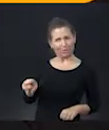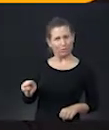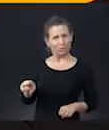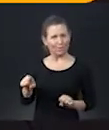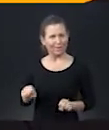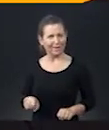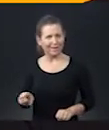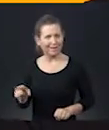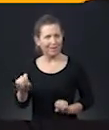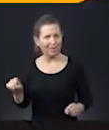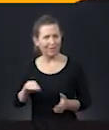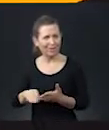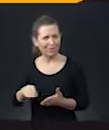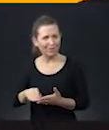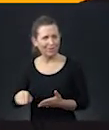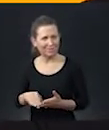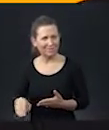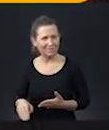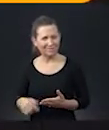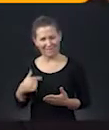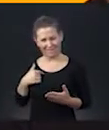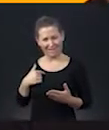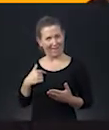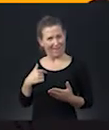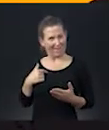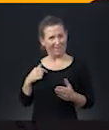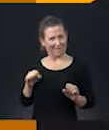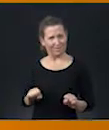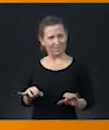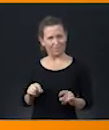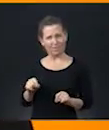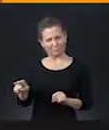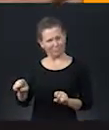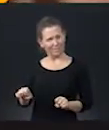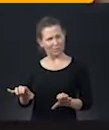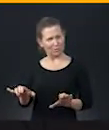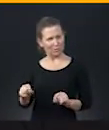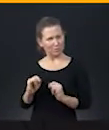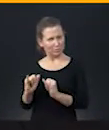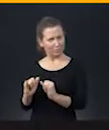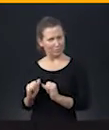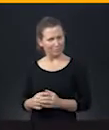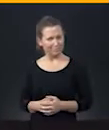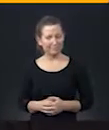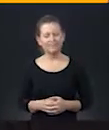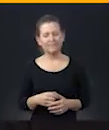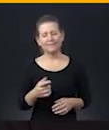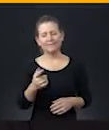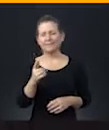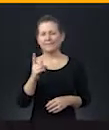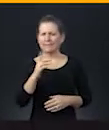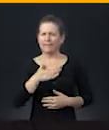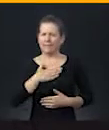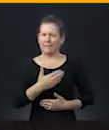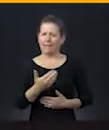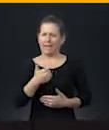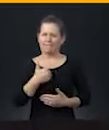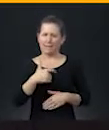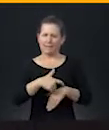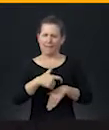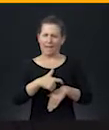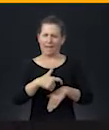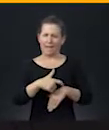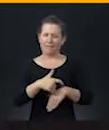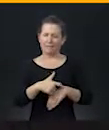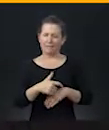it, as heck as they could do it too. Have been times where, you know, I